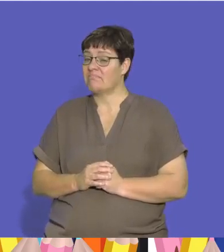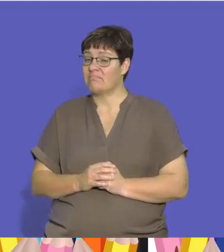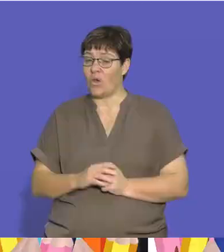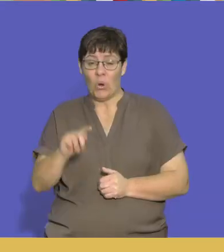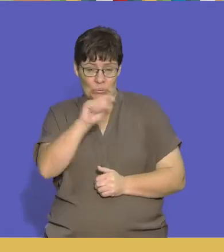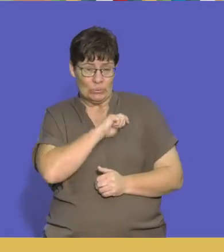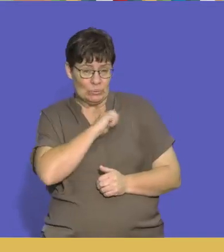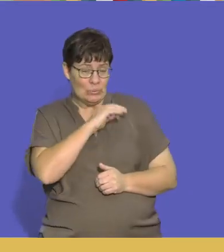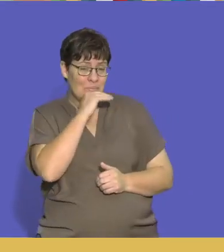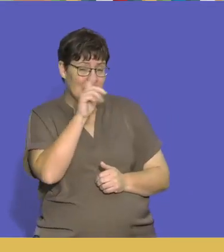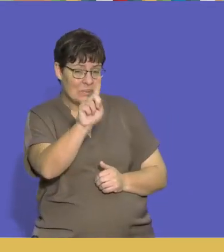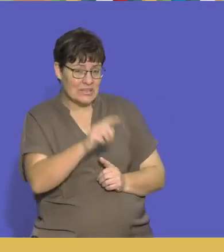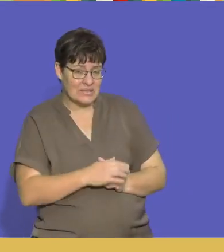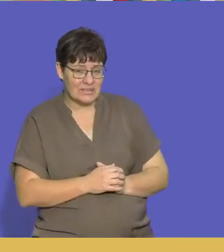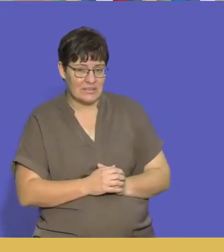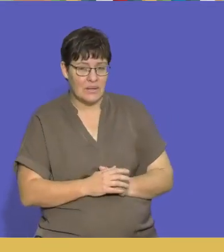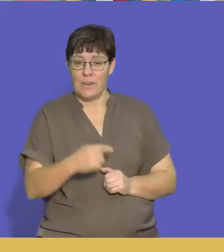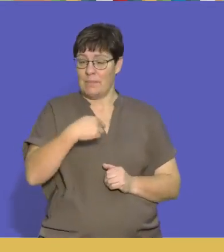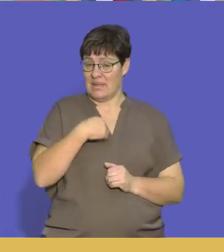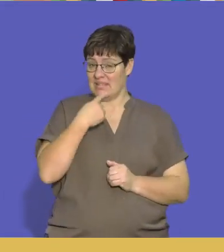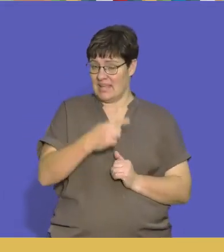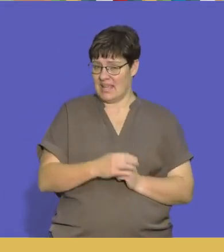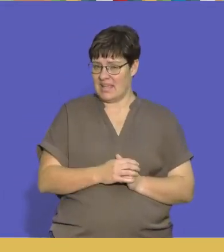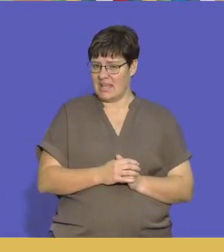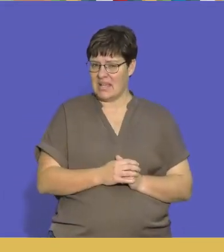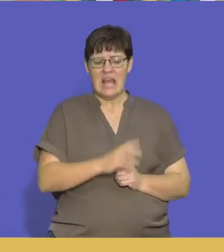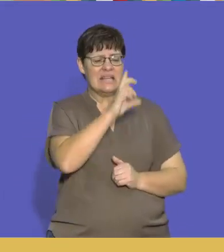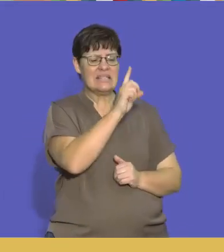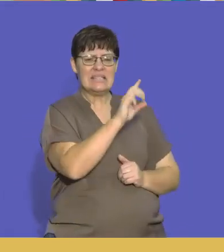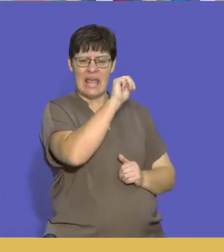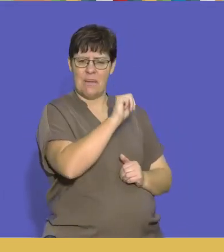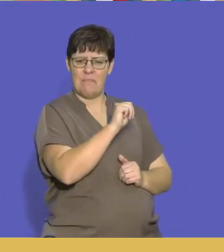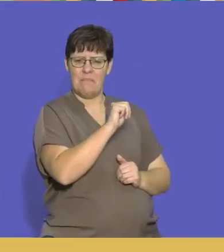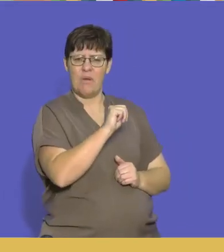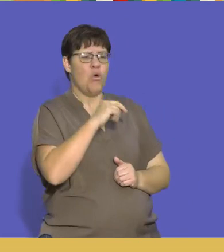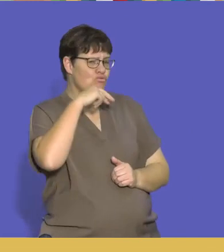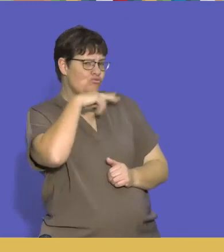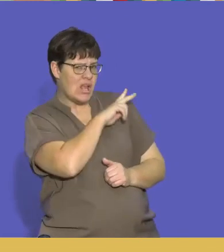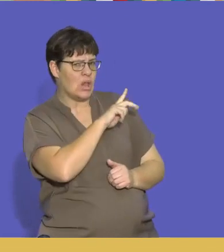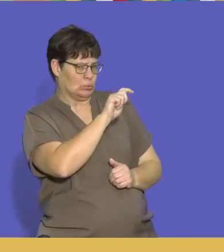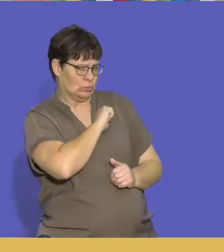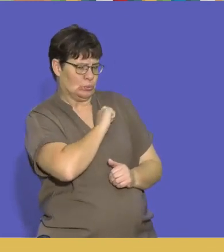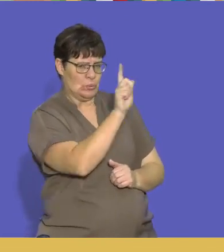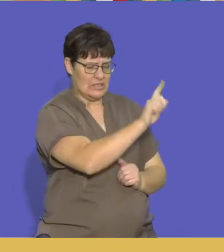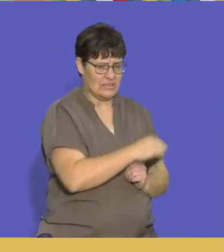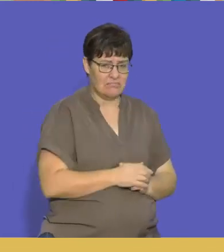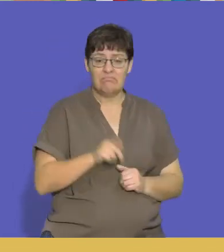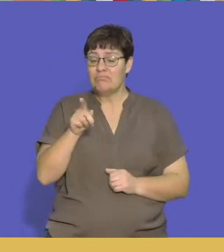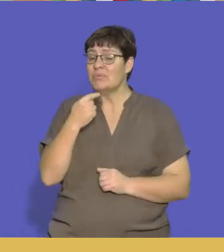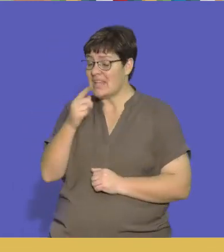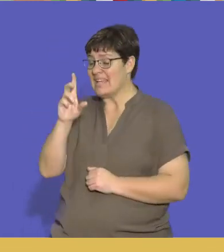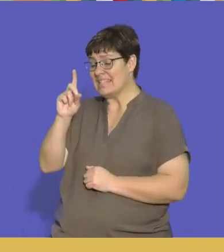what did it really mean? I say, what did DM really stand for? You